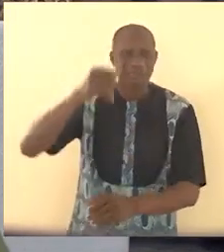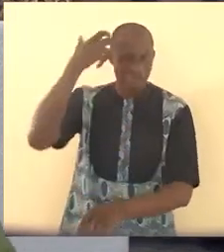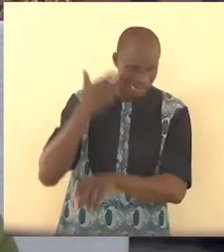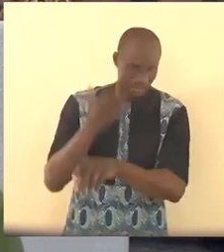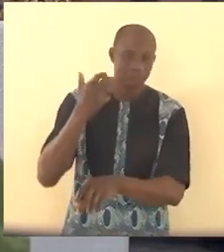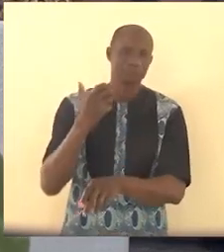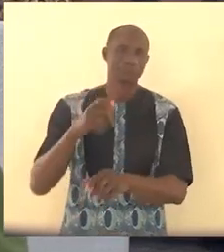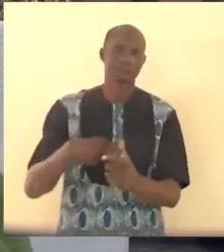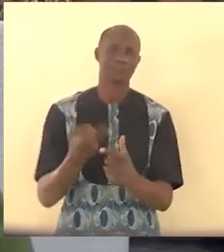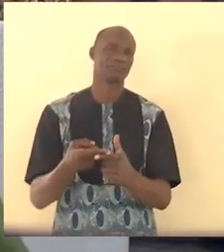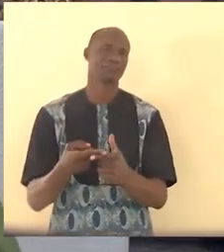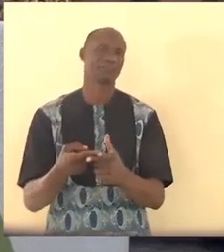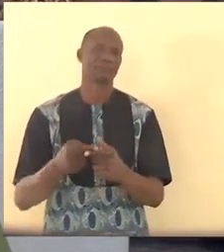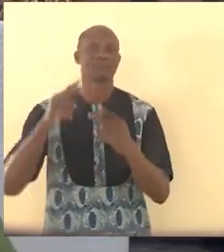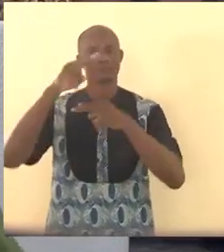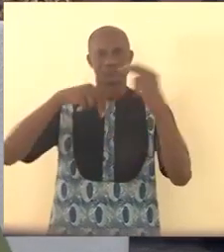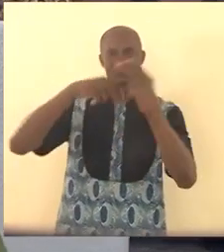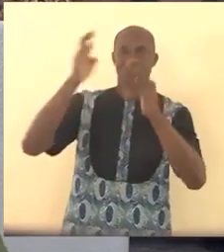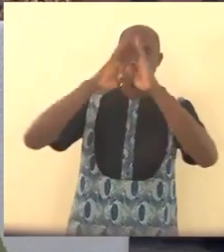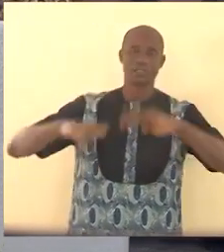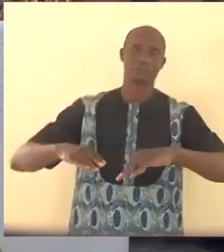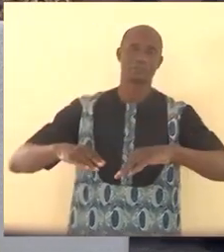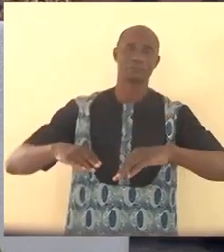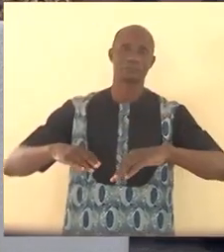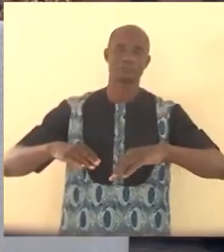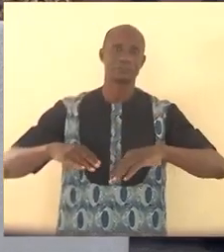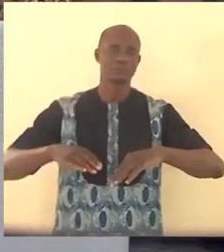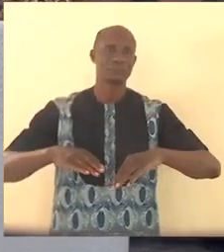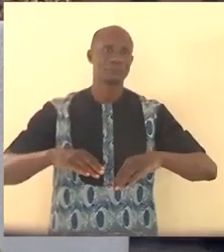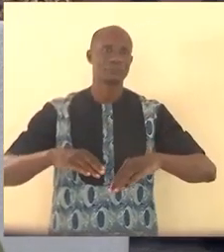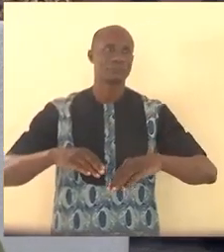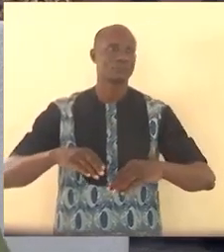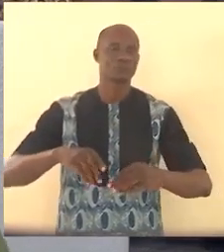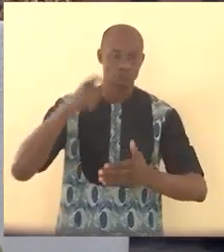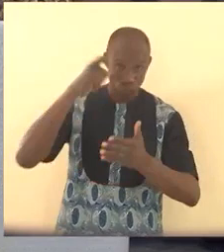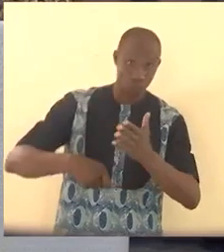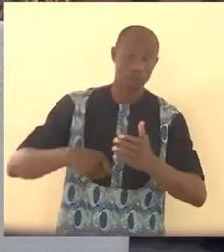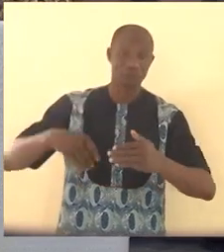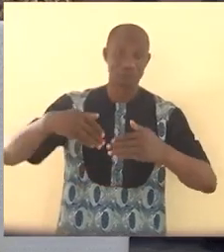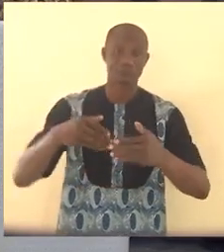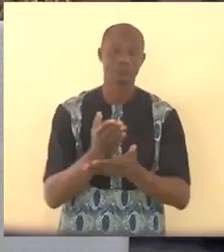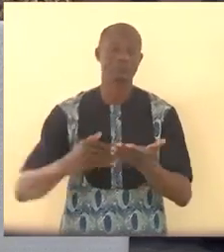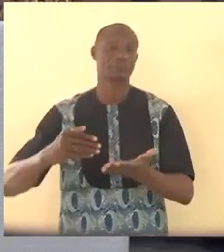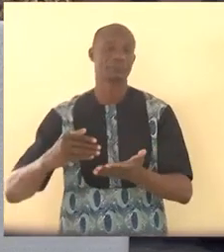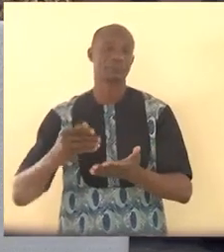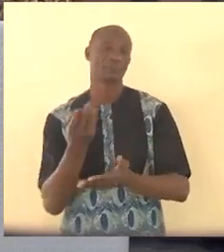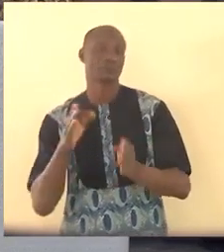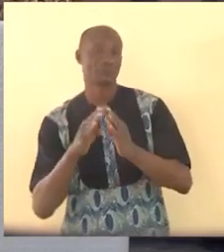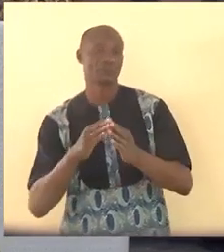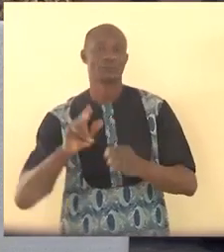hard, and then he's building house in the exclusive parts of town. And